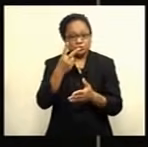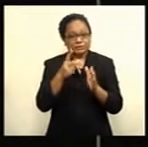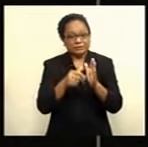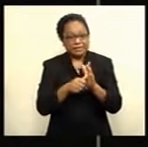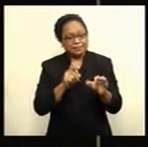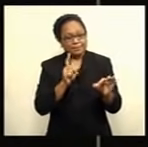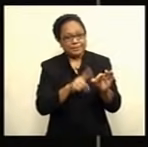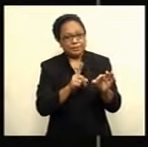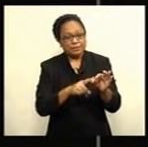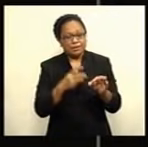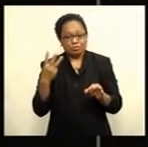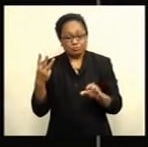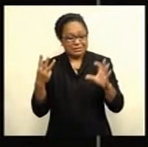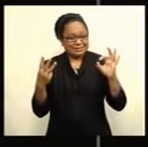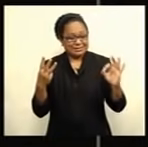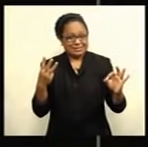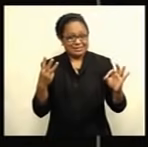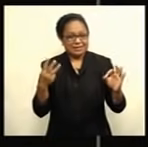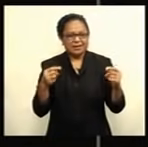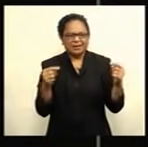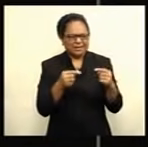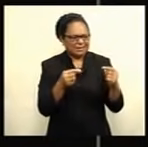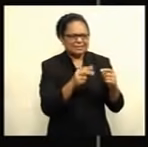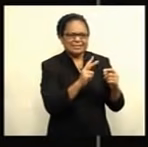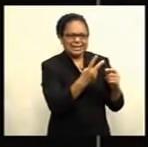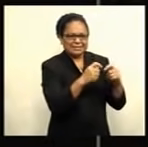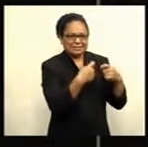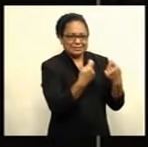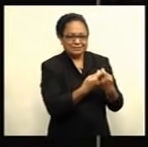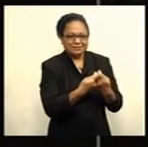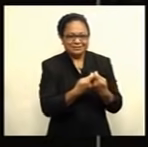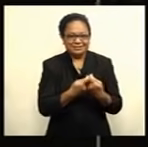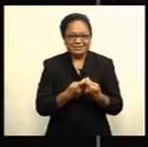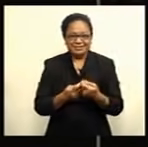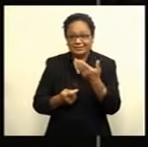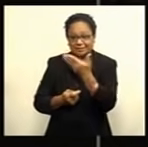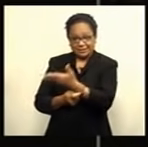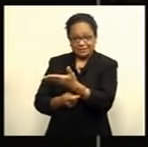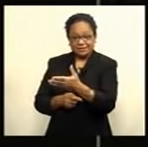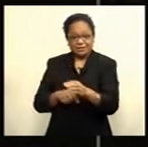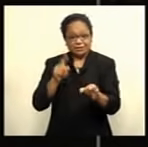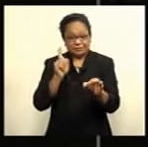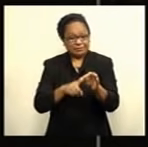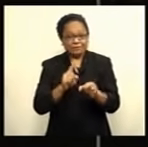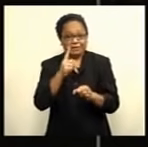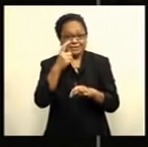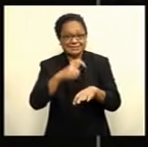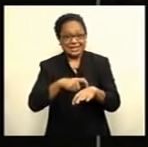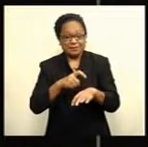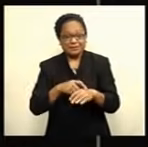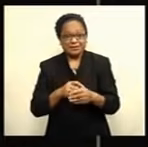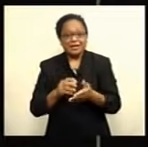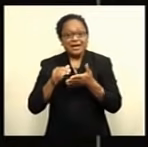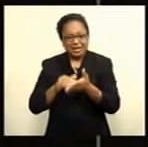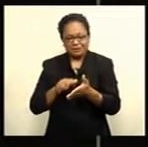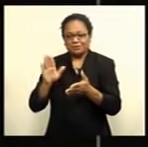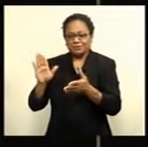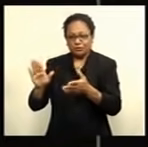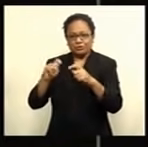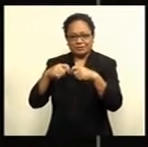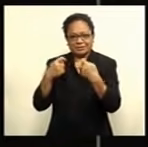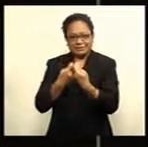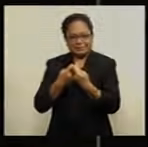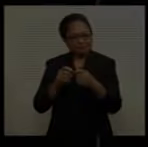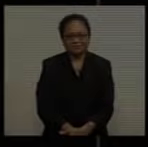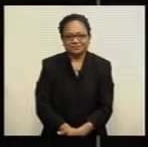Chelsea's 3-0 win over Aston Villa. The Belgian scored his first ever goals to maintain Chelsea's unbeaten start